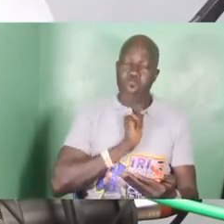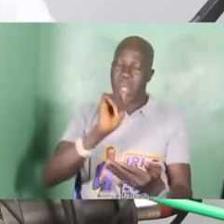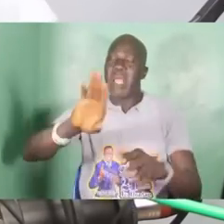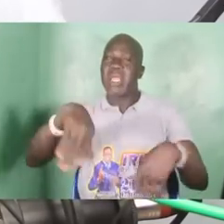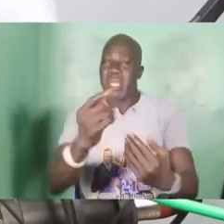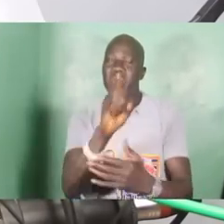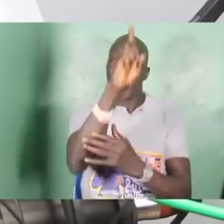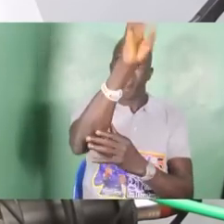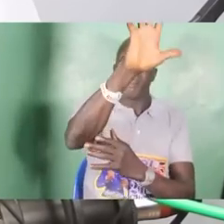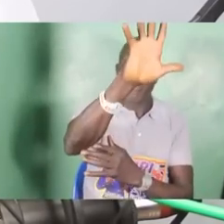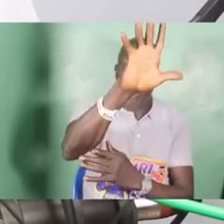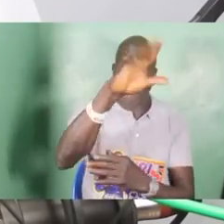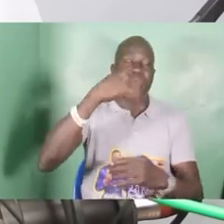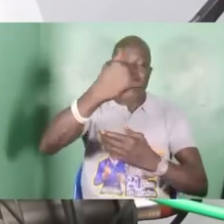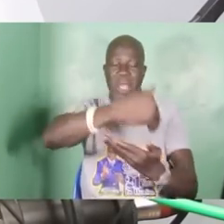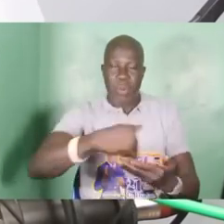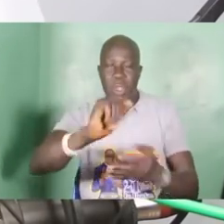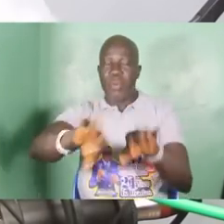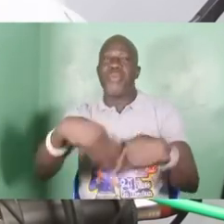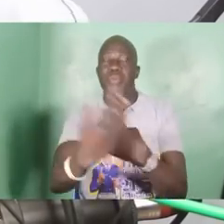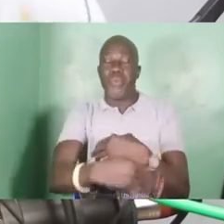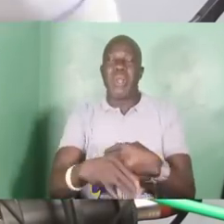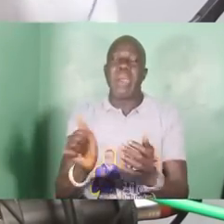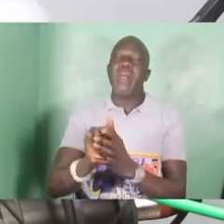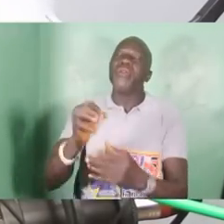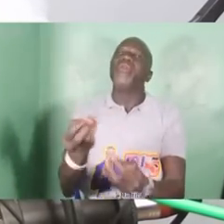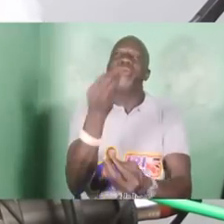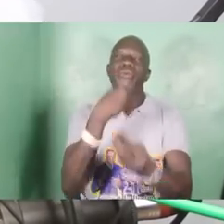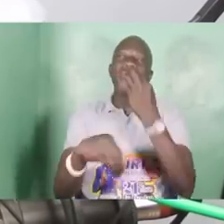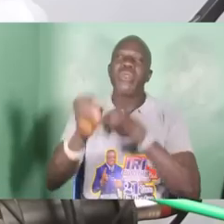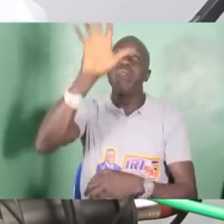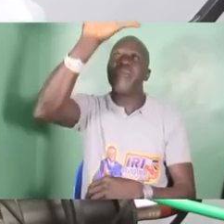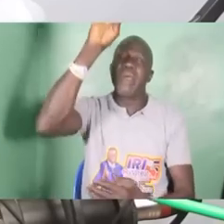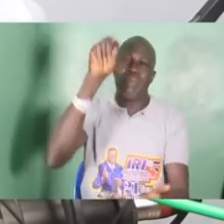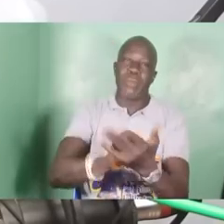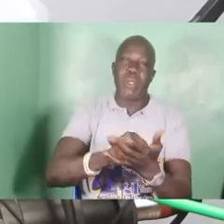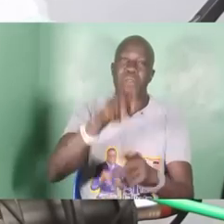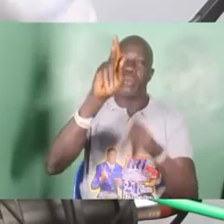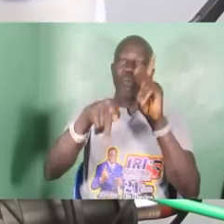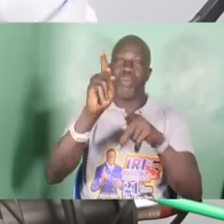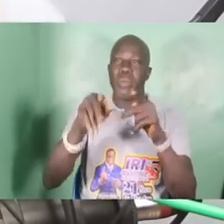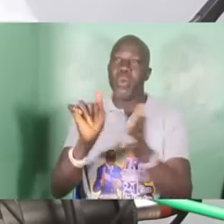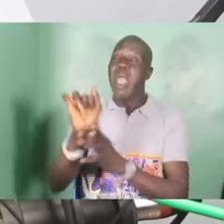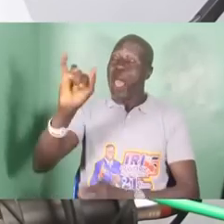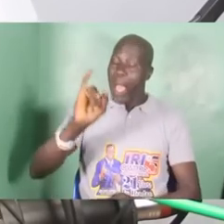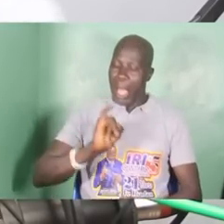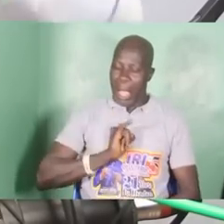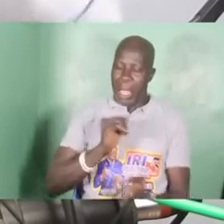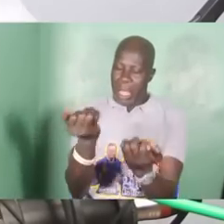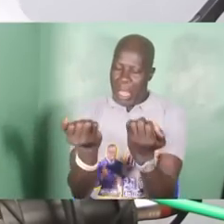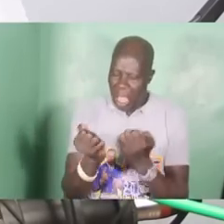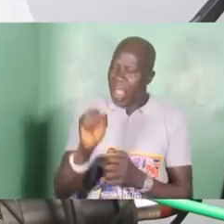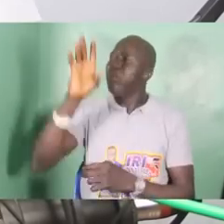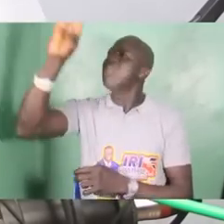akara. And your man, I that say 5 loaves of bread. Him of you bought 5,000. I fed it with 5,000 people. And make you momo akara.